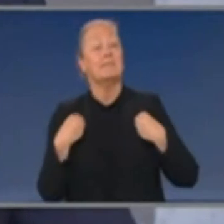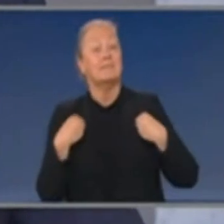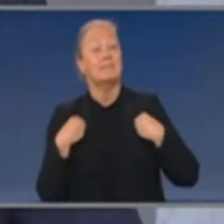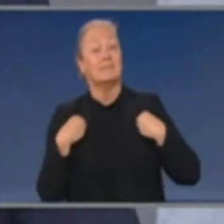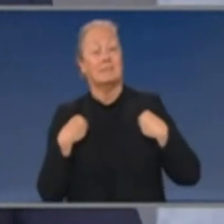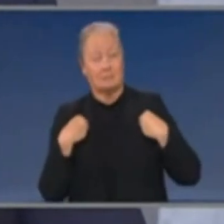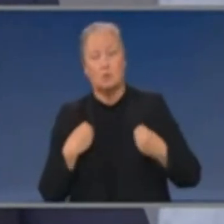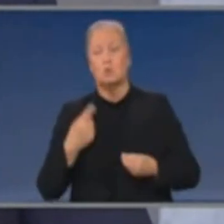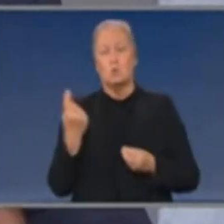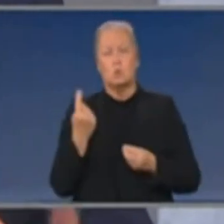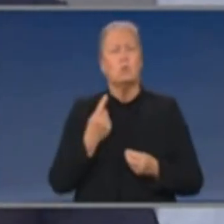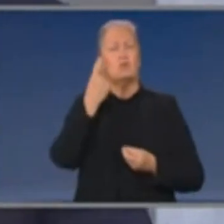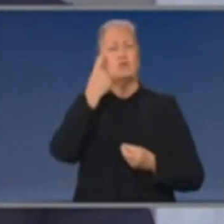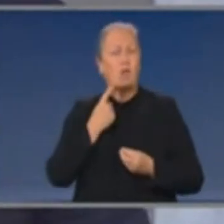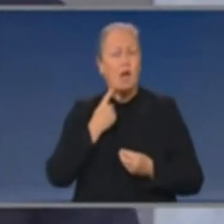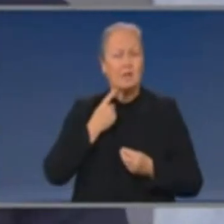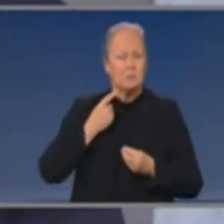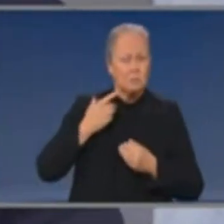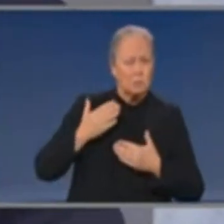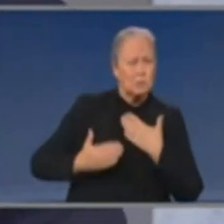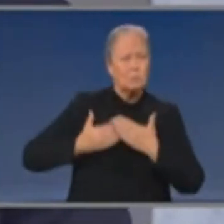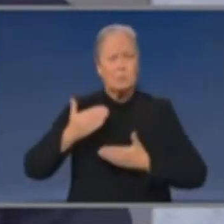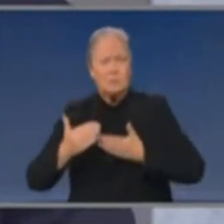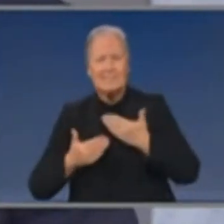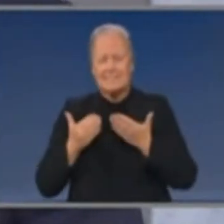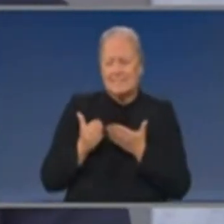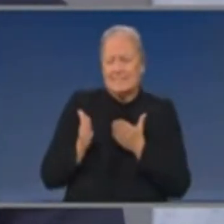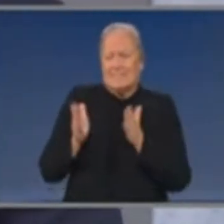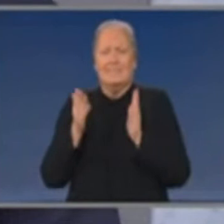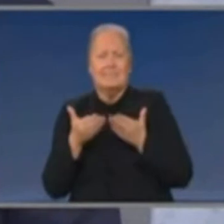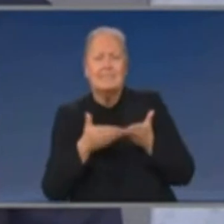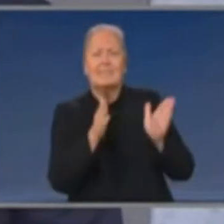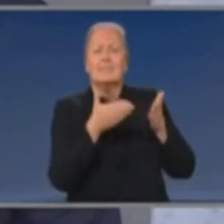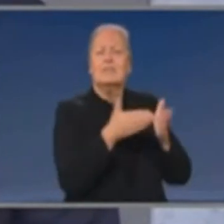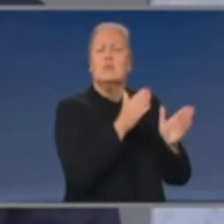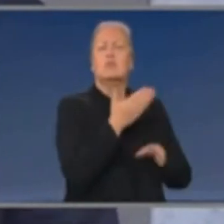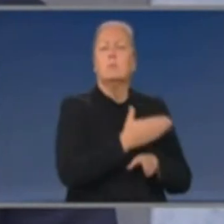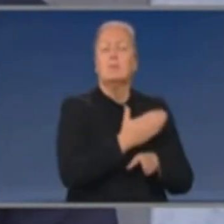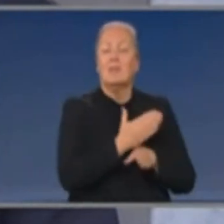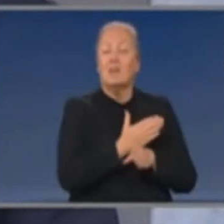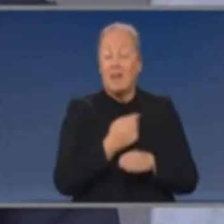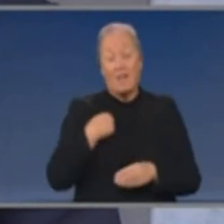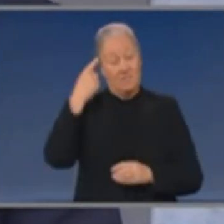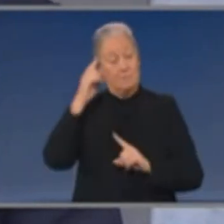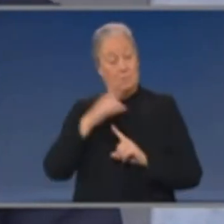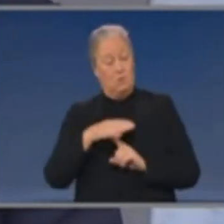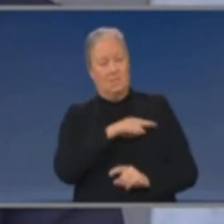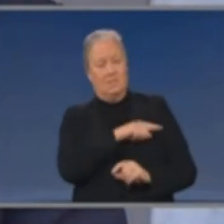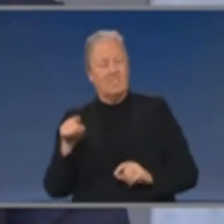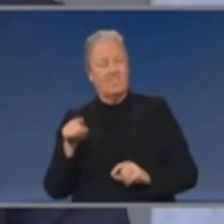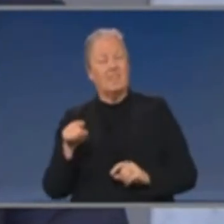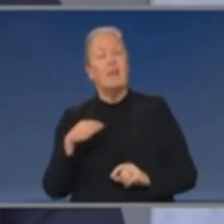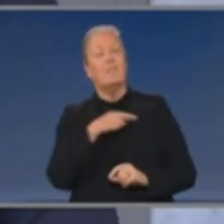those who are rebuilding, and they would have seen their turnover improve, they will still, I think, benefit from having those